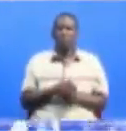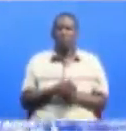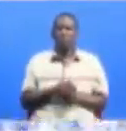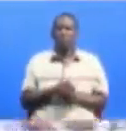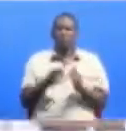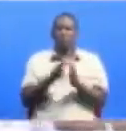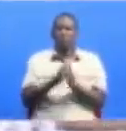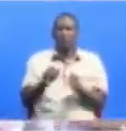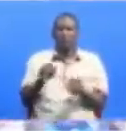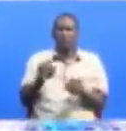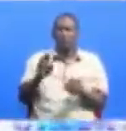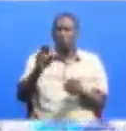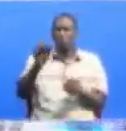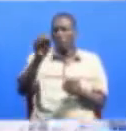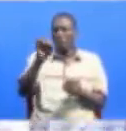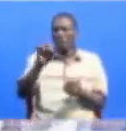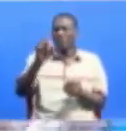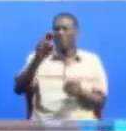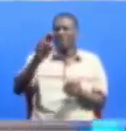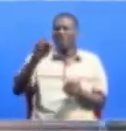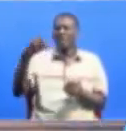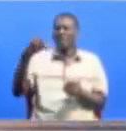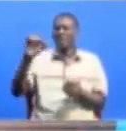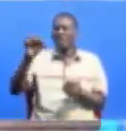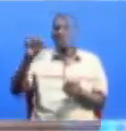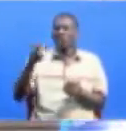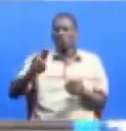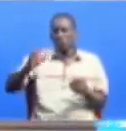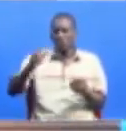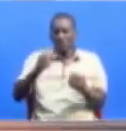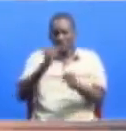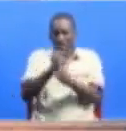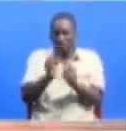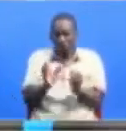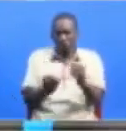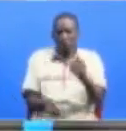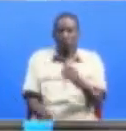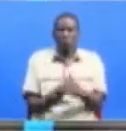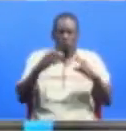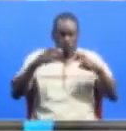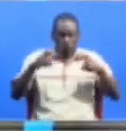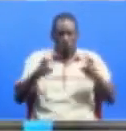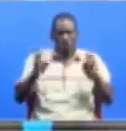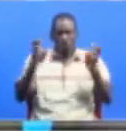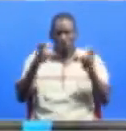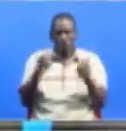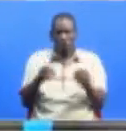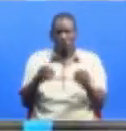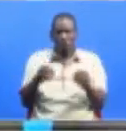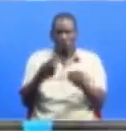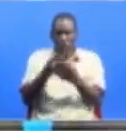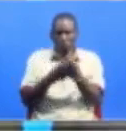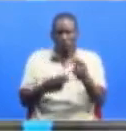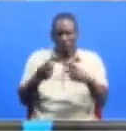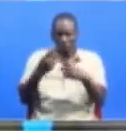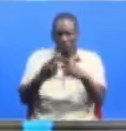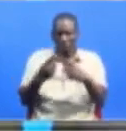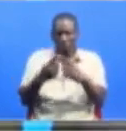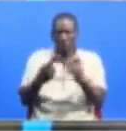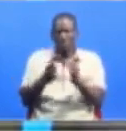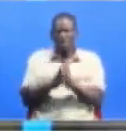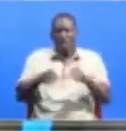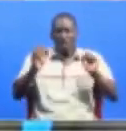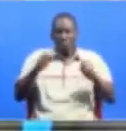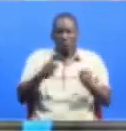And in Uasin Gishu County, a task force has been formed to look into the issue of botched circumcision and the